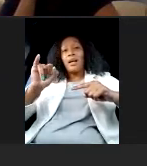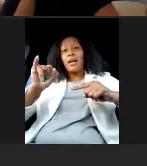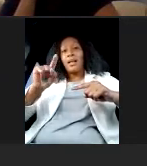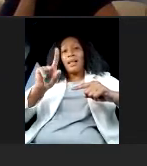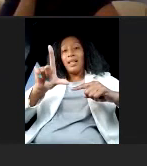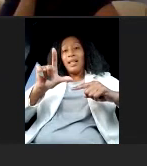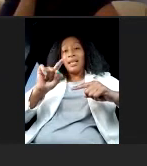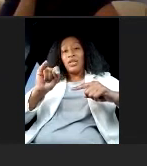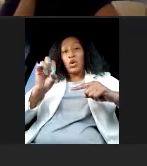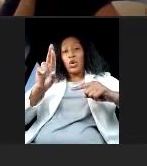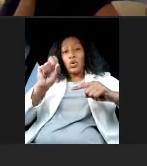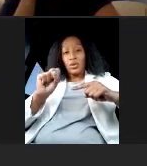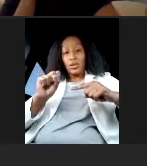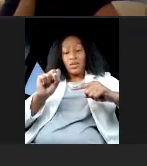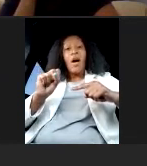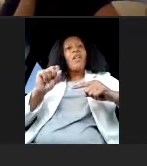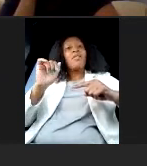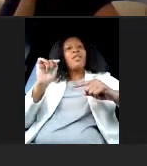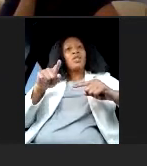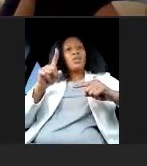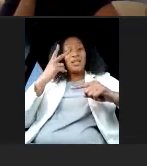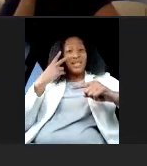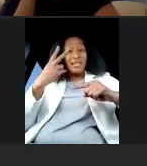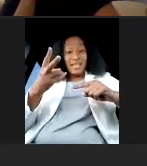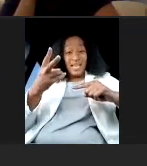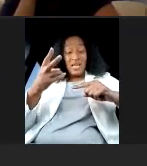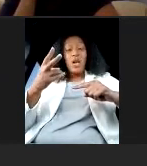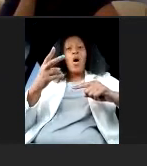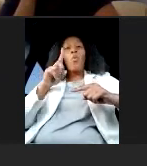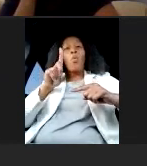conversion charts is that 1,000 milliliters per 1 liter.